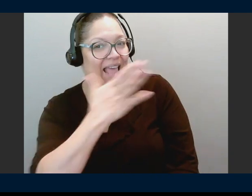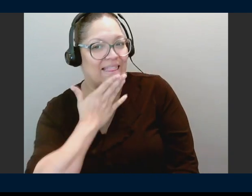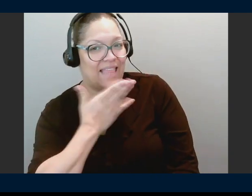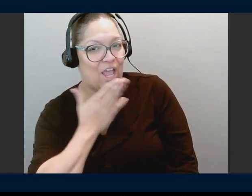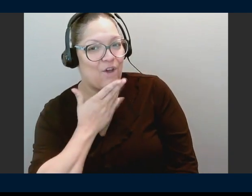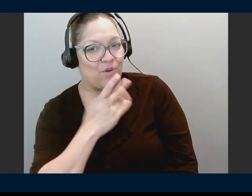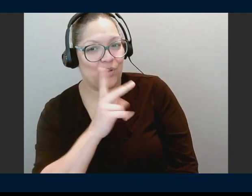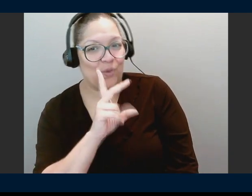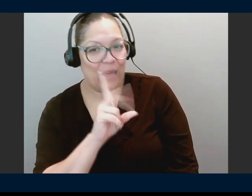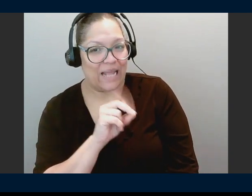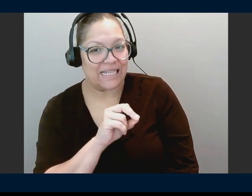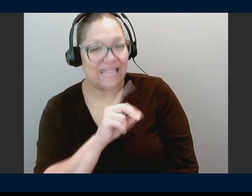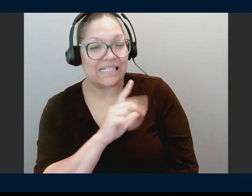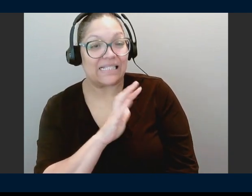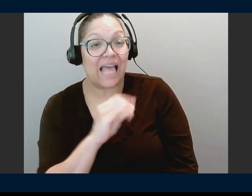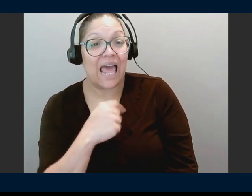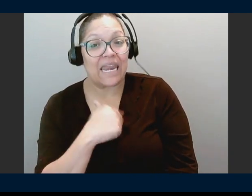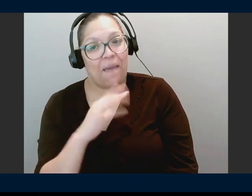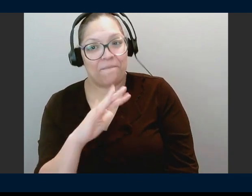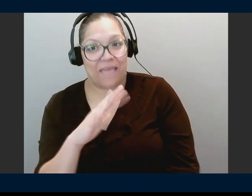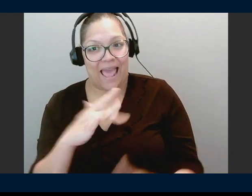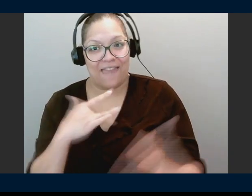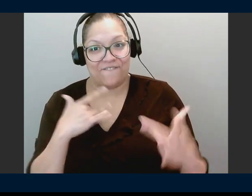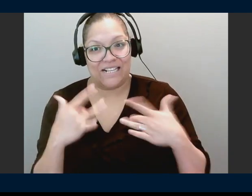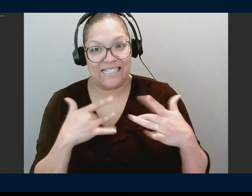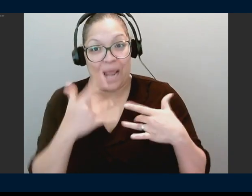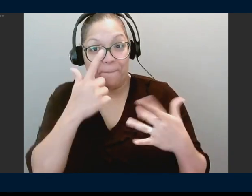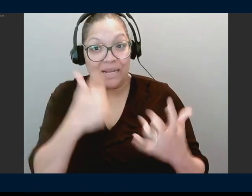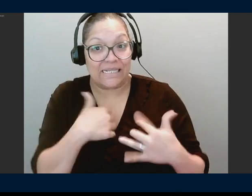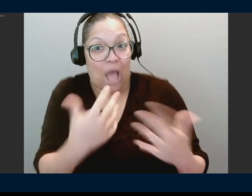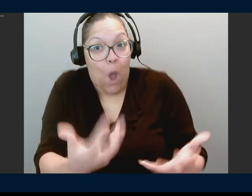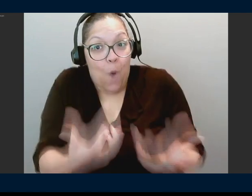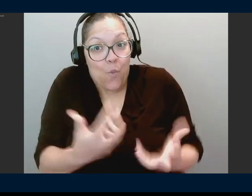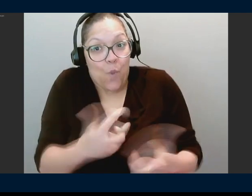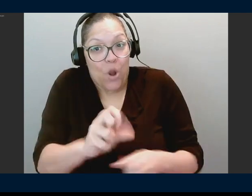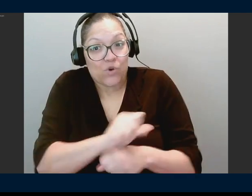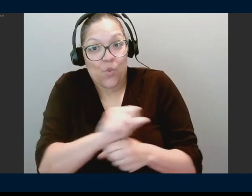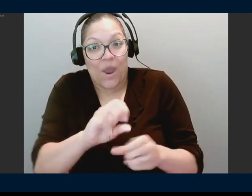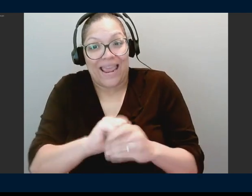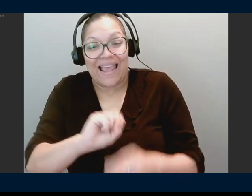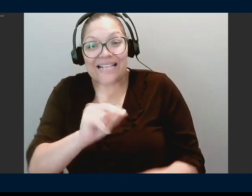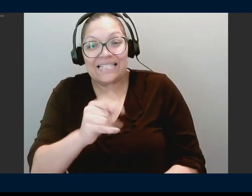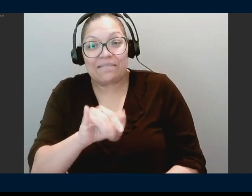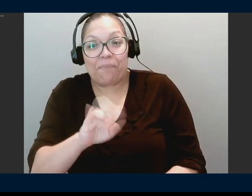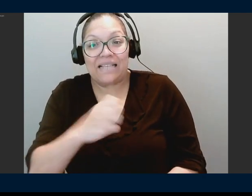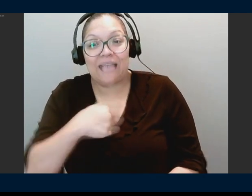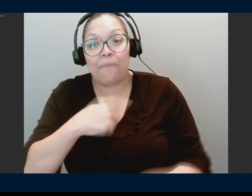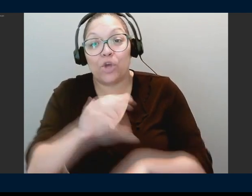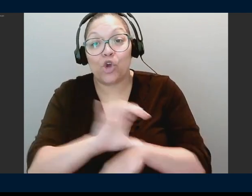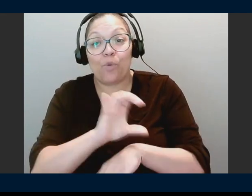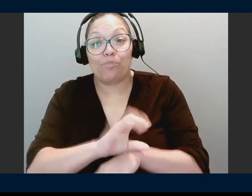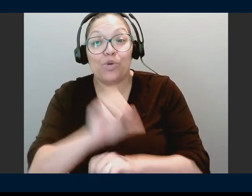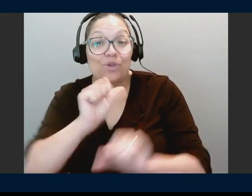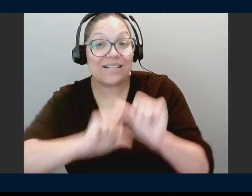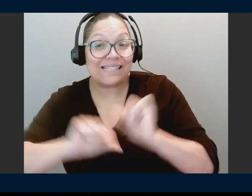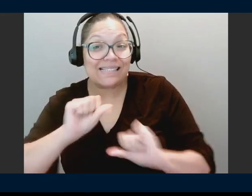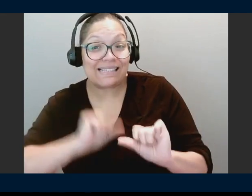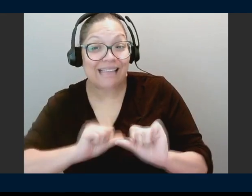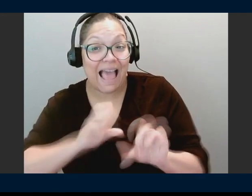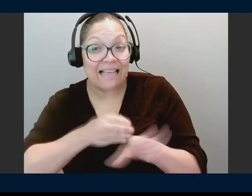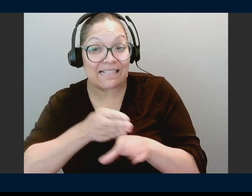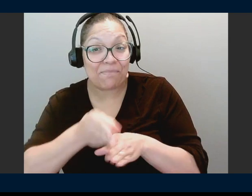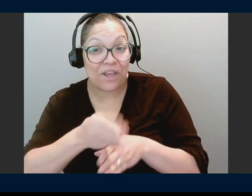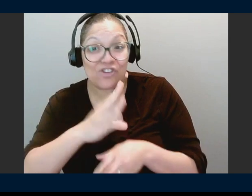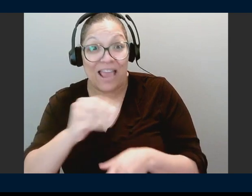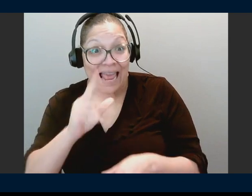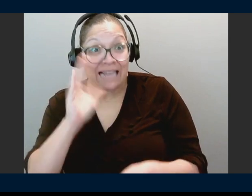And also, I'm kind of excited because I want to work in space, and I'm a computer science major, and it seems like there is computer science in